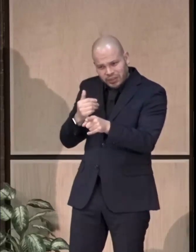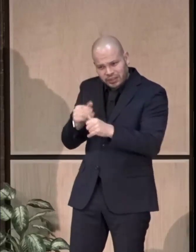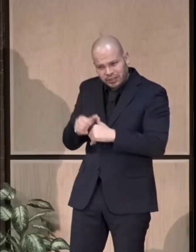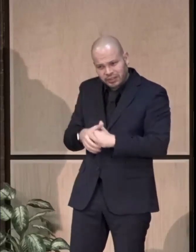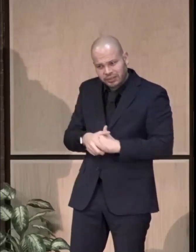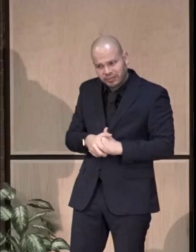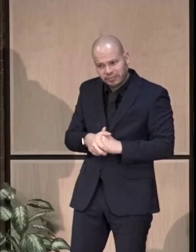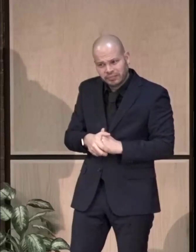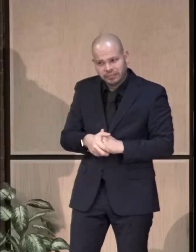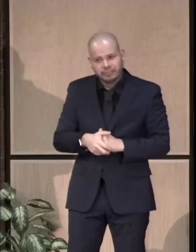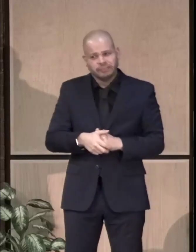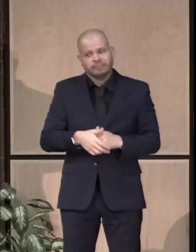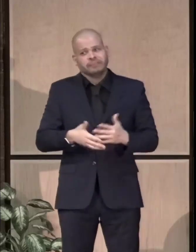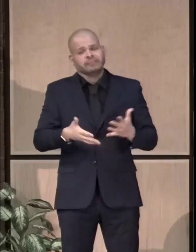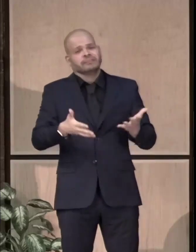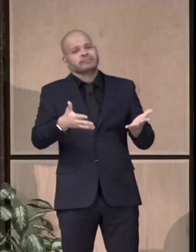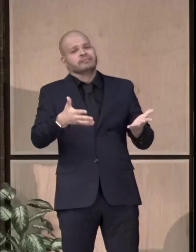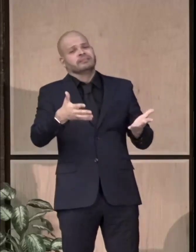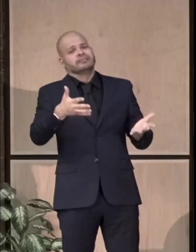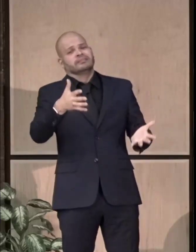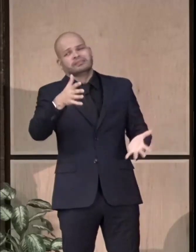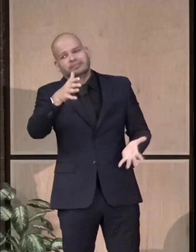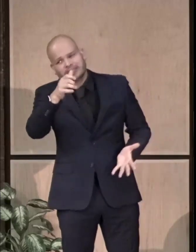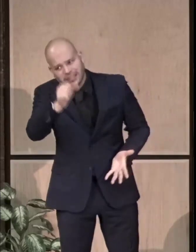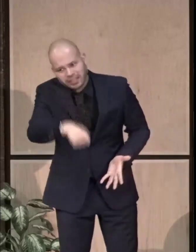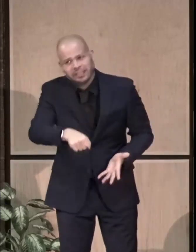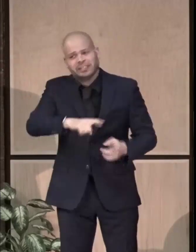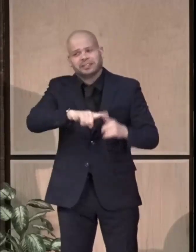Yes, but I did not follow up with first time. Okay.